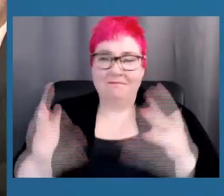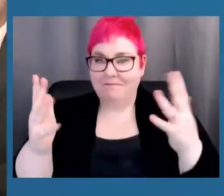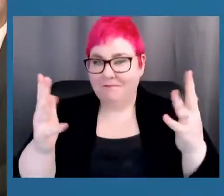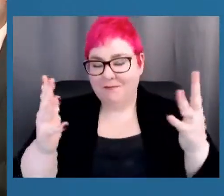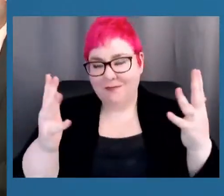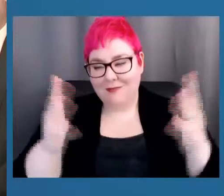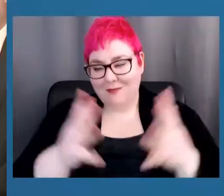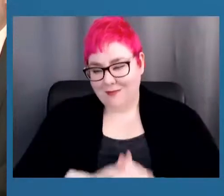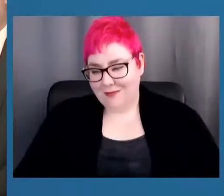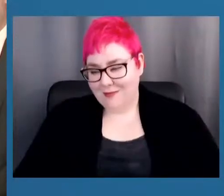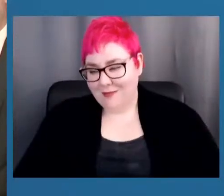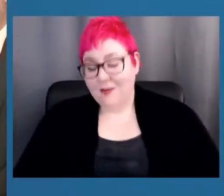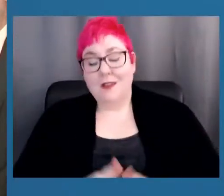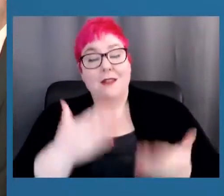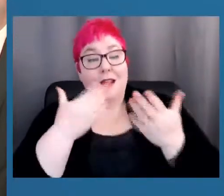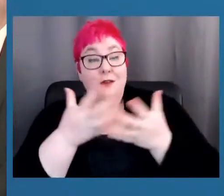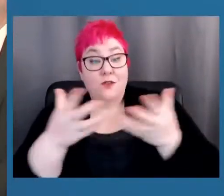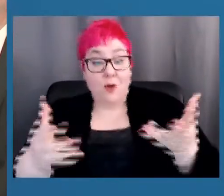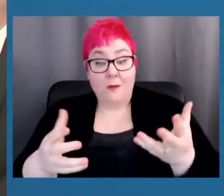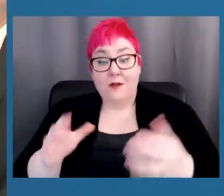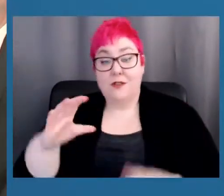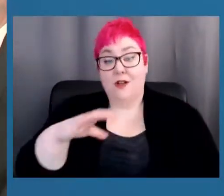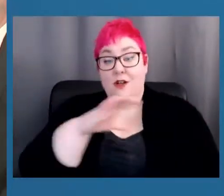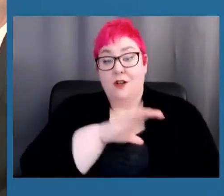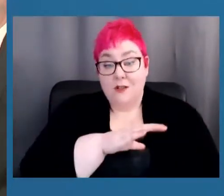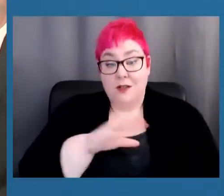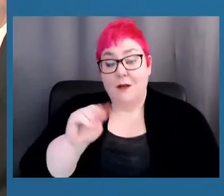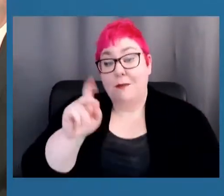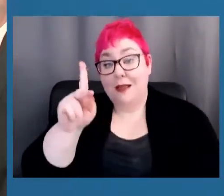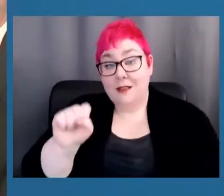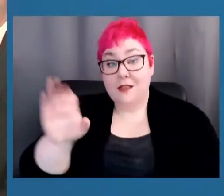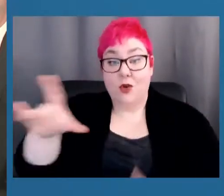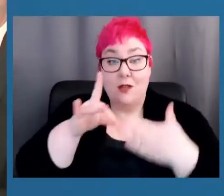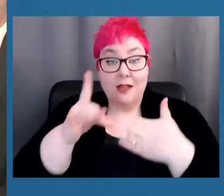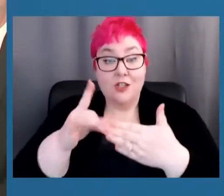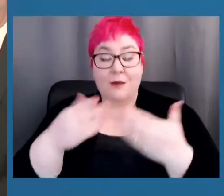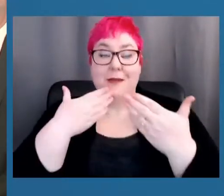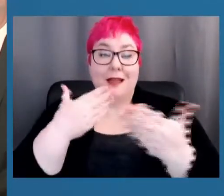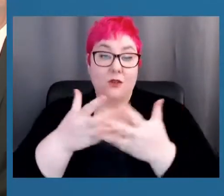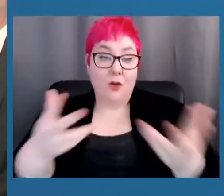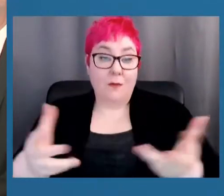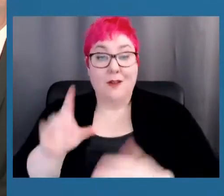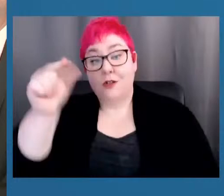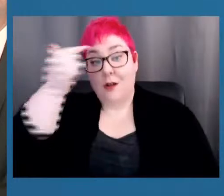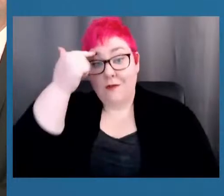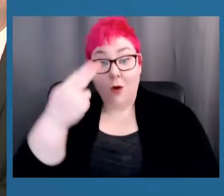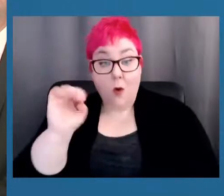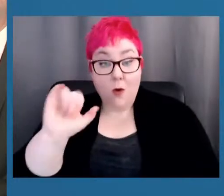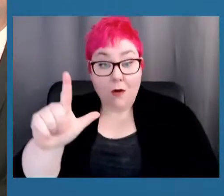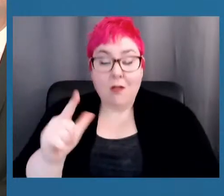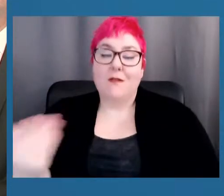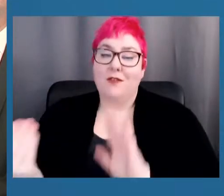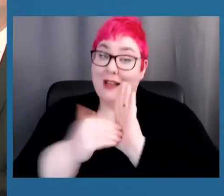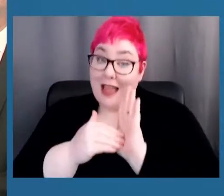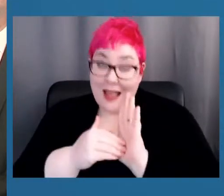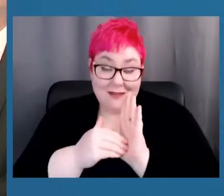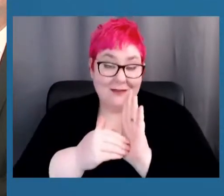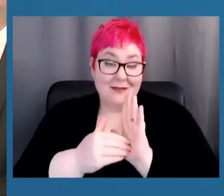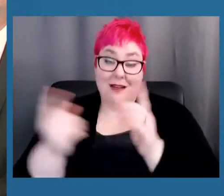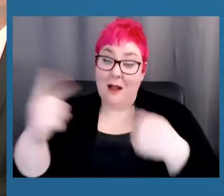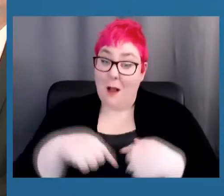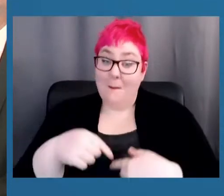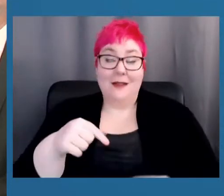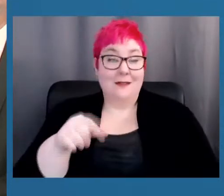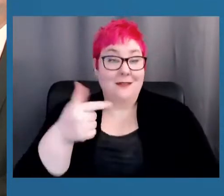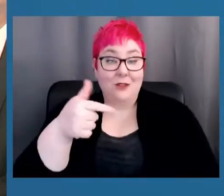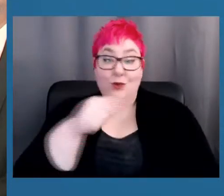Thank you so much to Congressman Meeks for your leadership, and thank you so much, Governor Hochul, for once again coming to Queens and